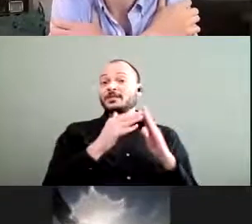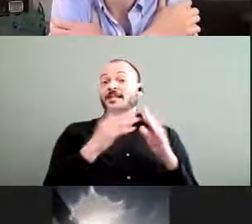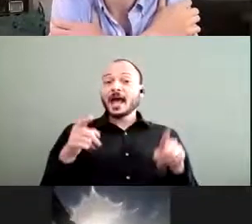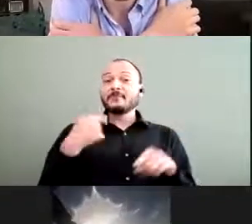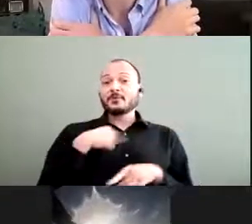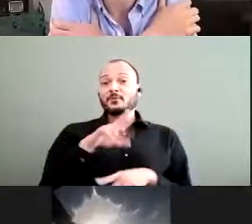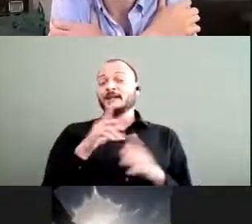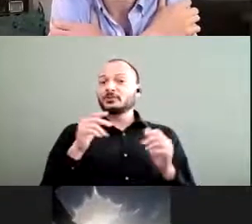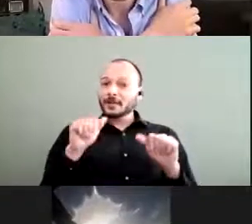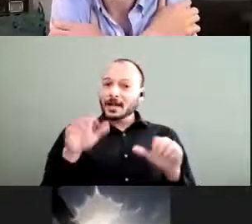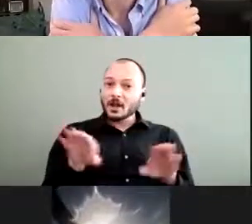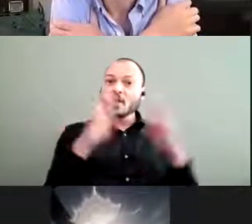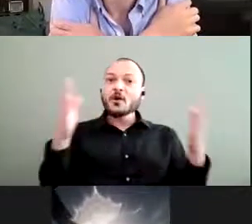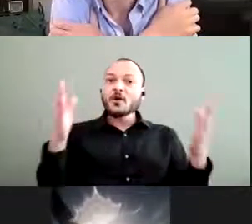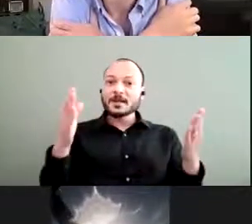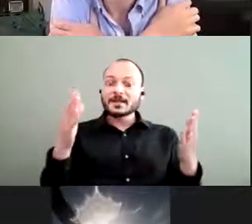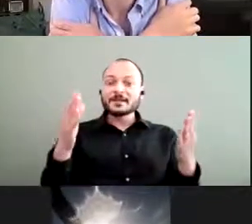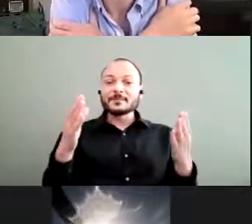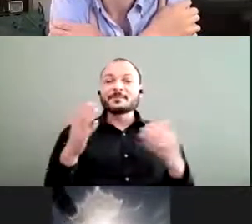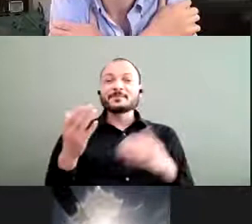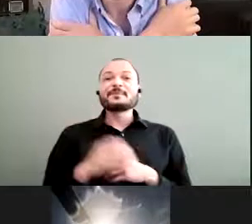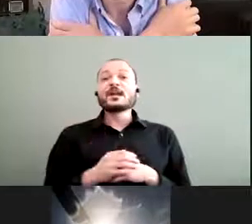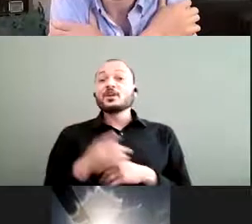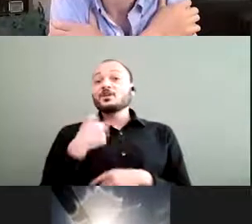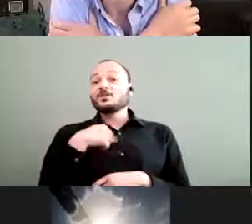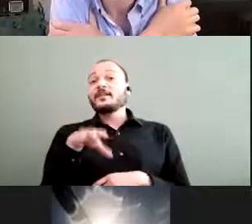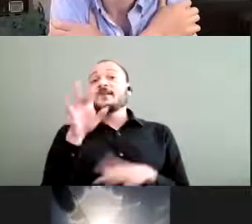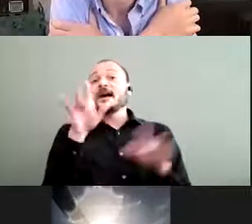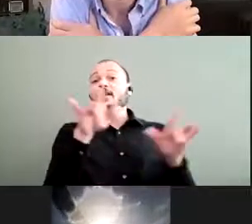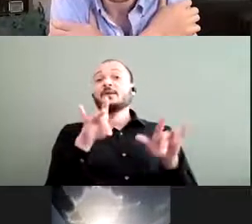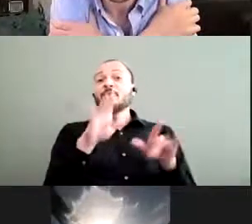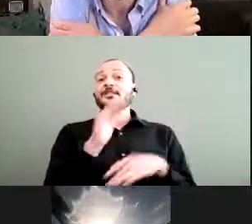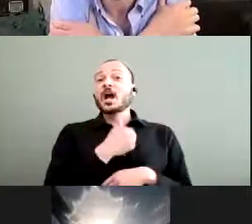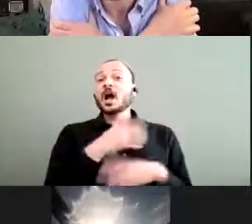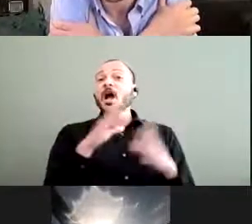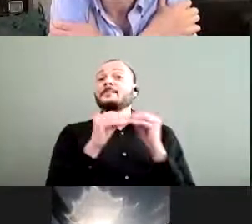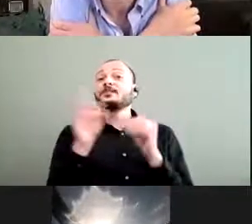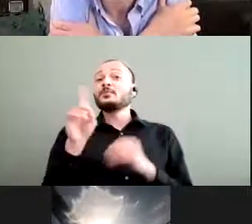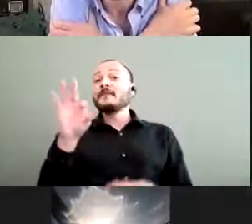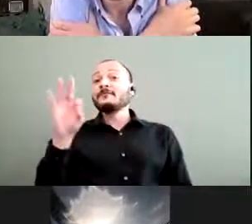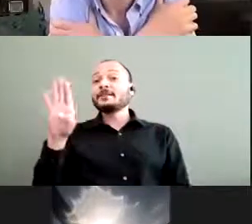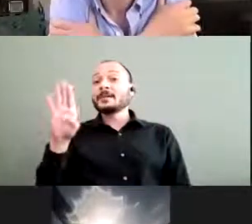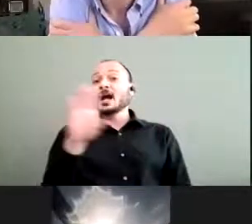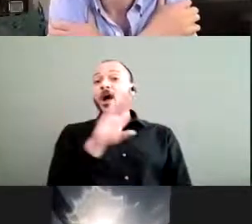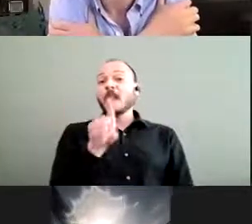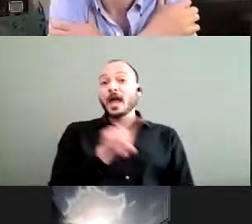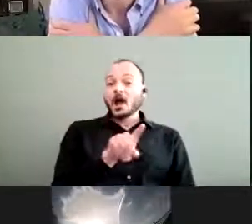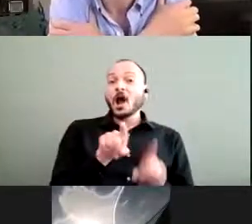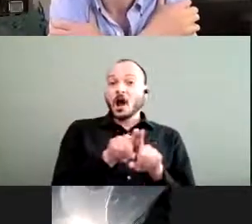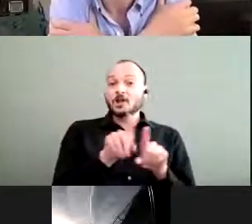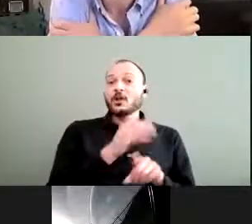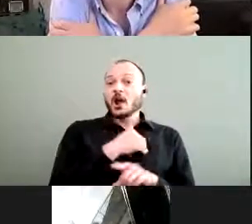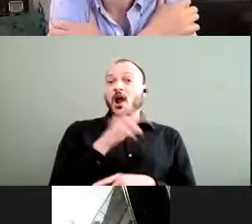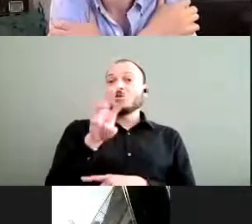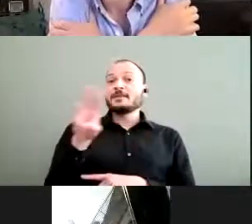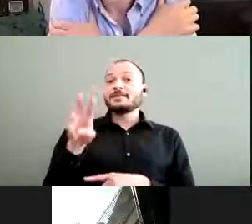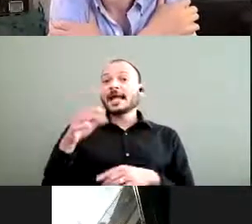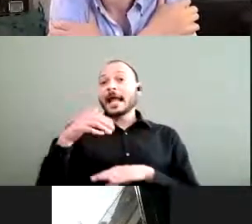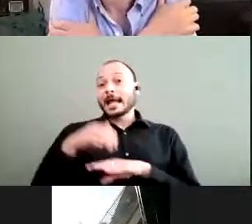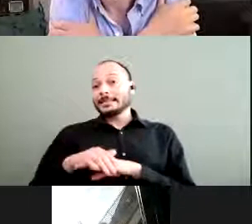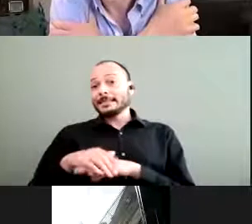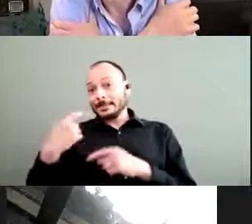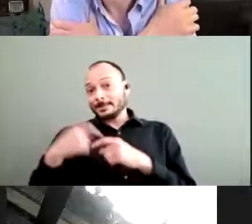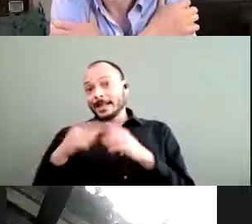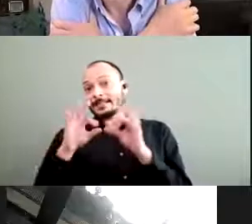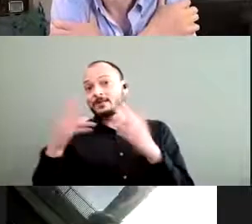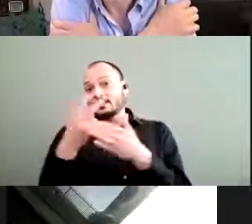and recovery process. And you can find the recordings of our town halls on our Facebook page and on our website in English and Spanish. And